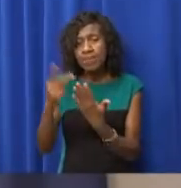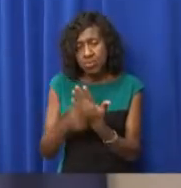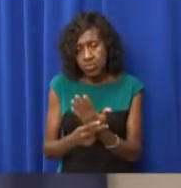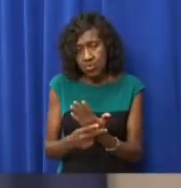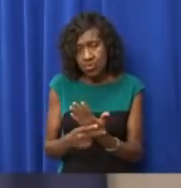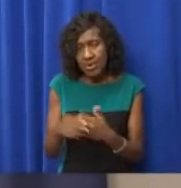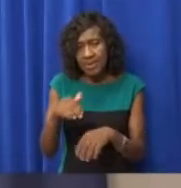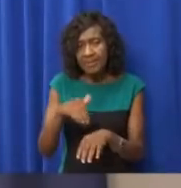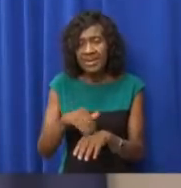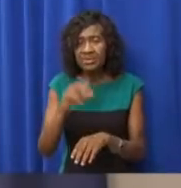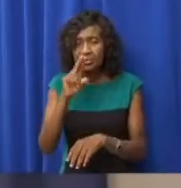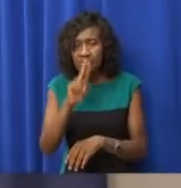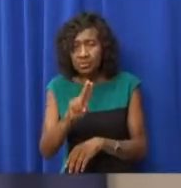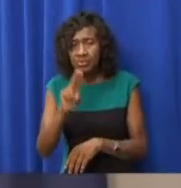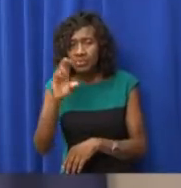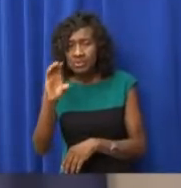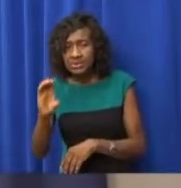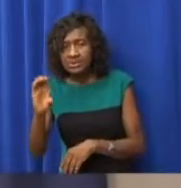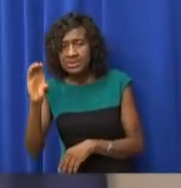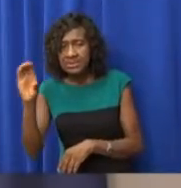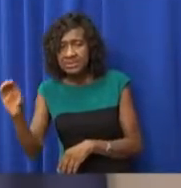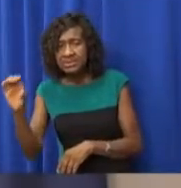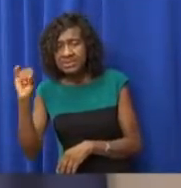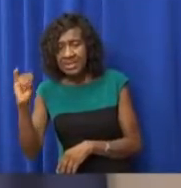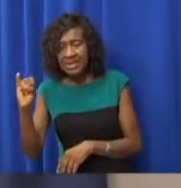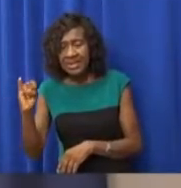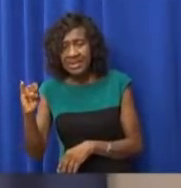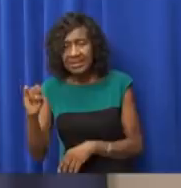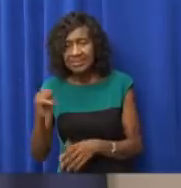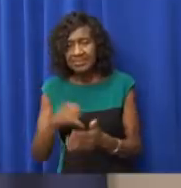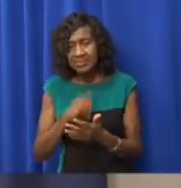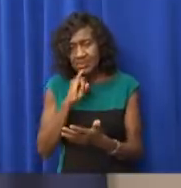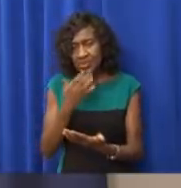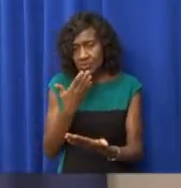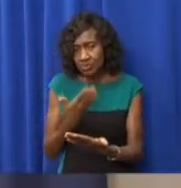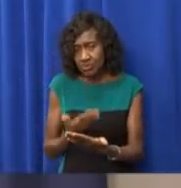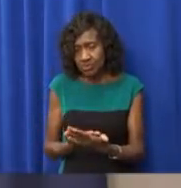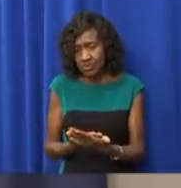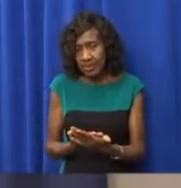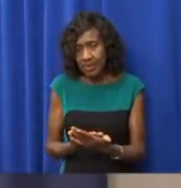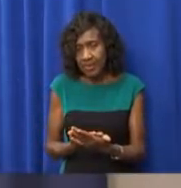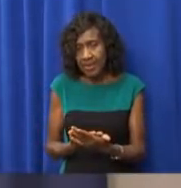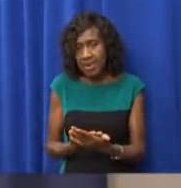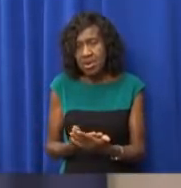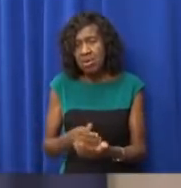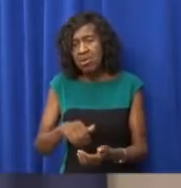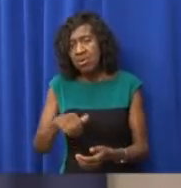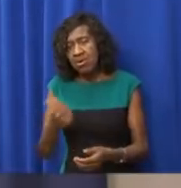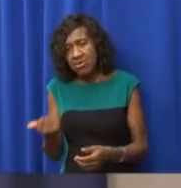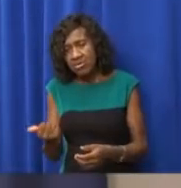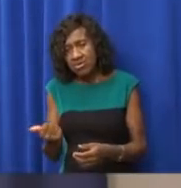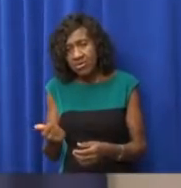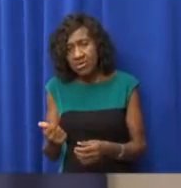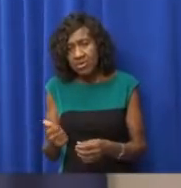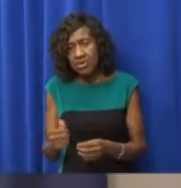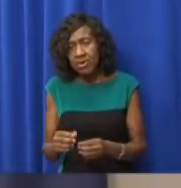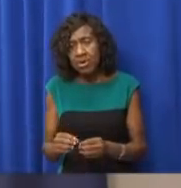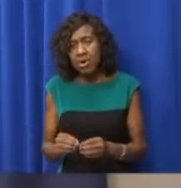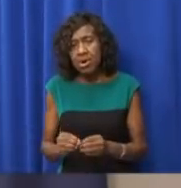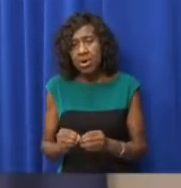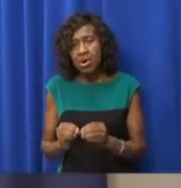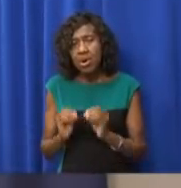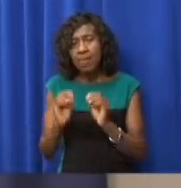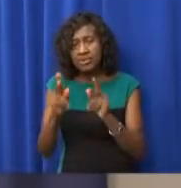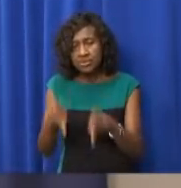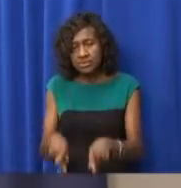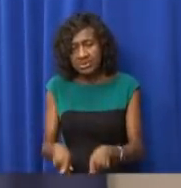University College of the Cayman Islands. That's very healthy and going. And there's some other opportunities that I've discovered over the